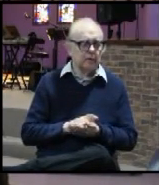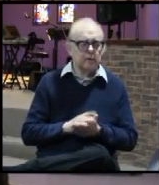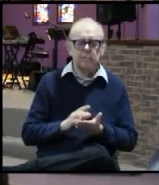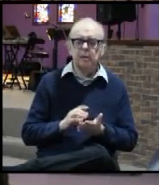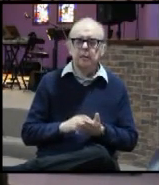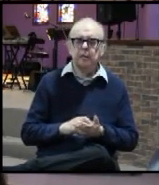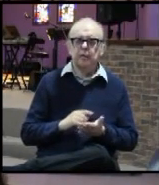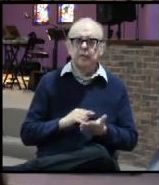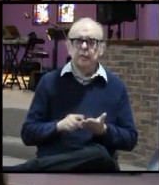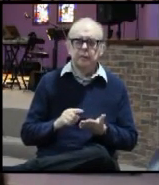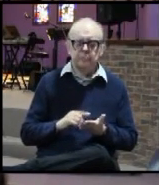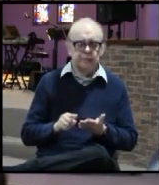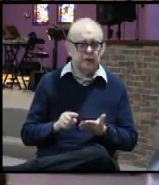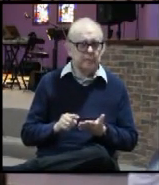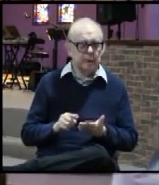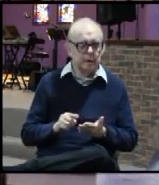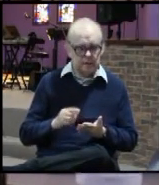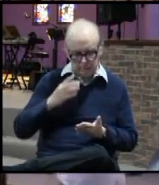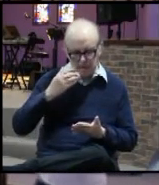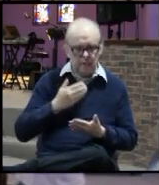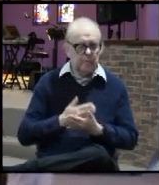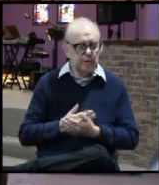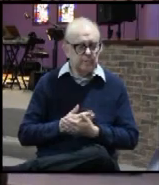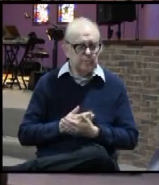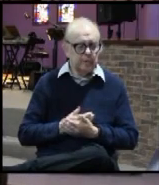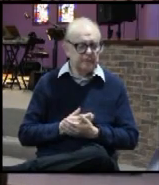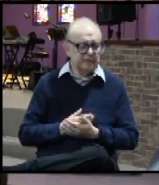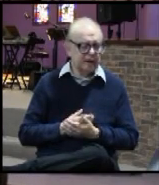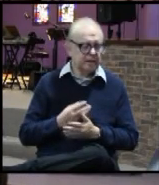baby boy, who at this time is about 10 months old.